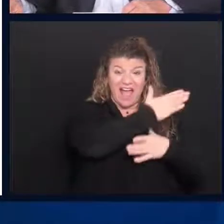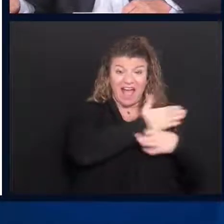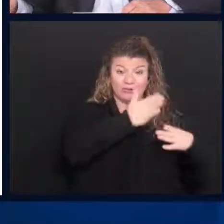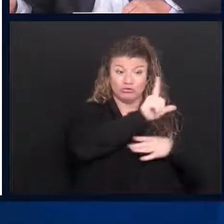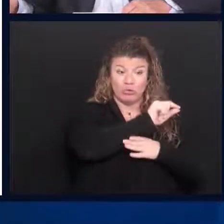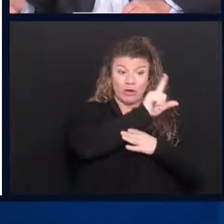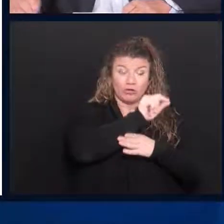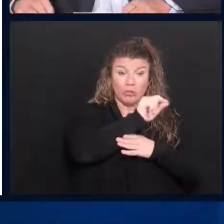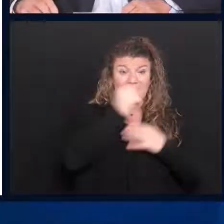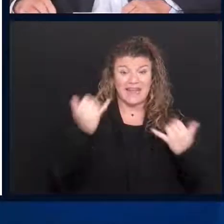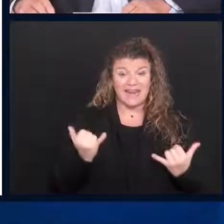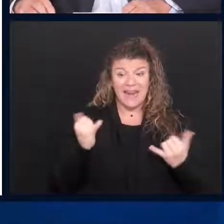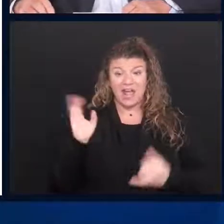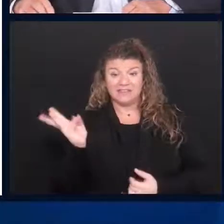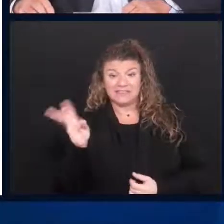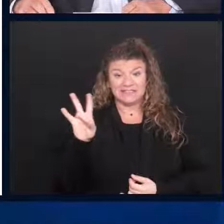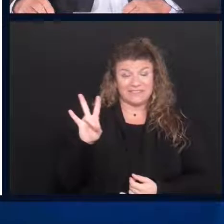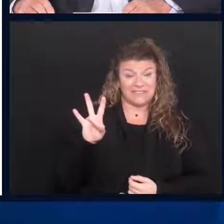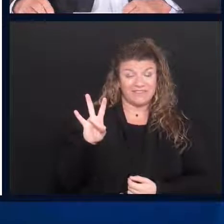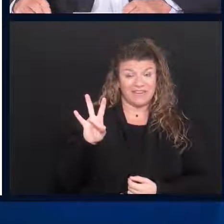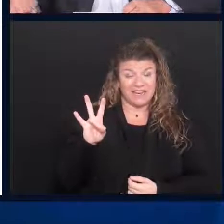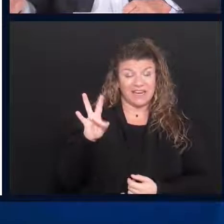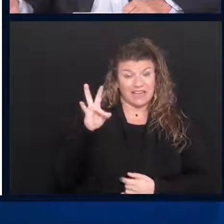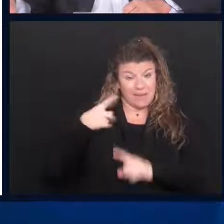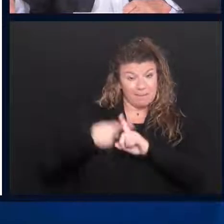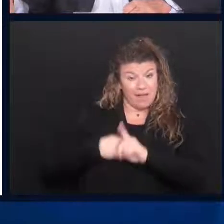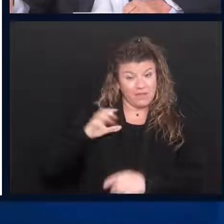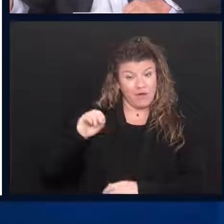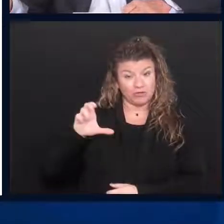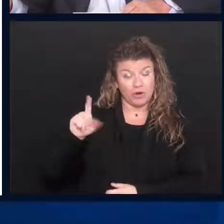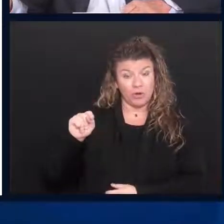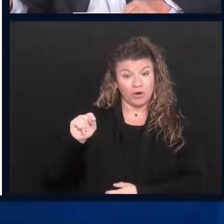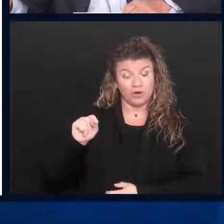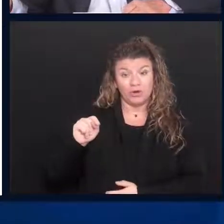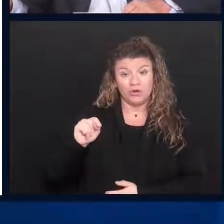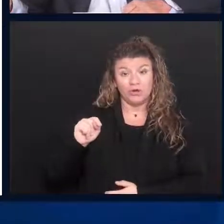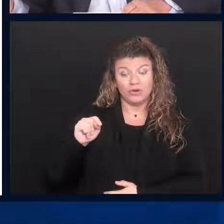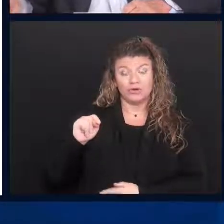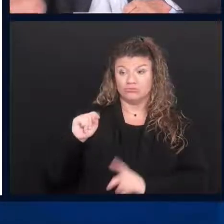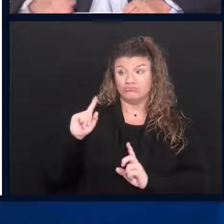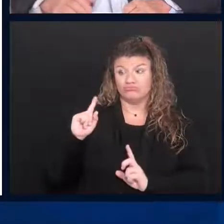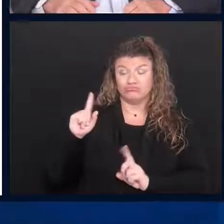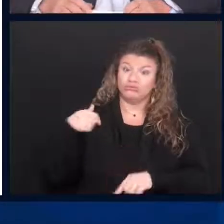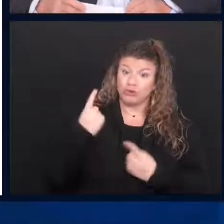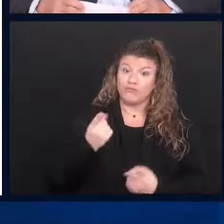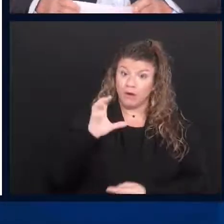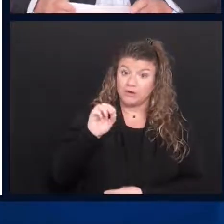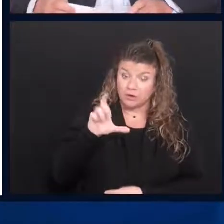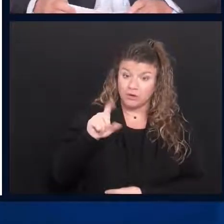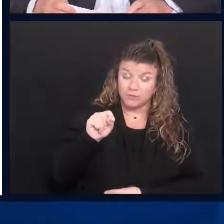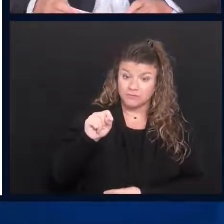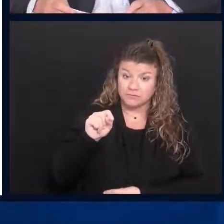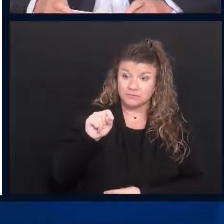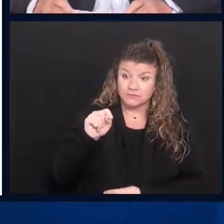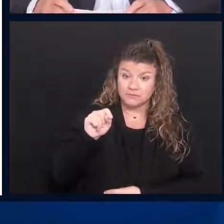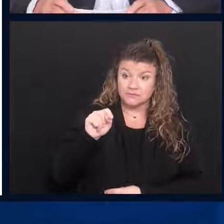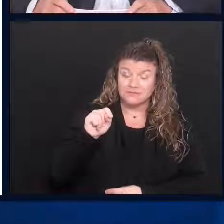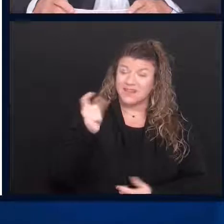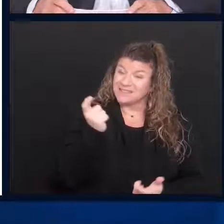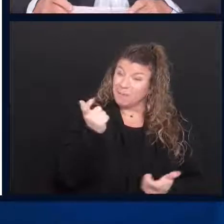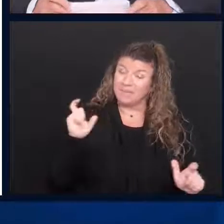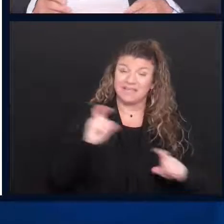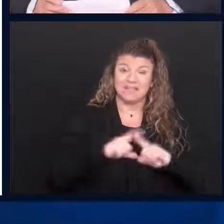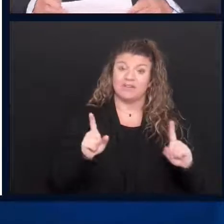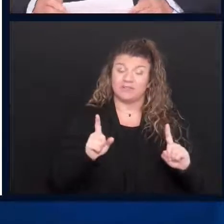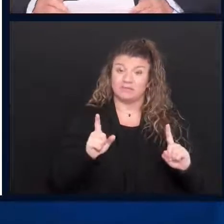2020 down to 67 in the month of October, so far in October, it's a big difference.